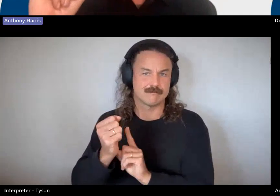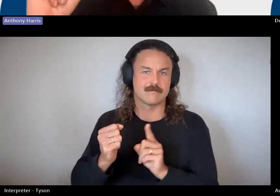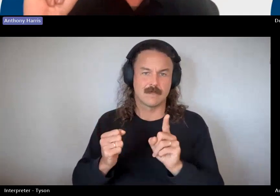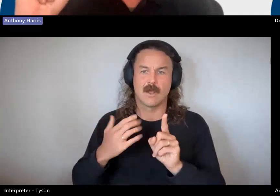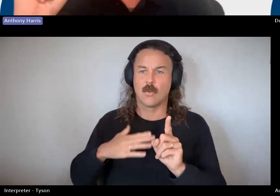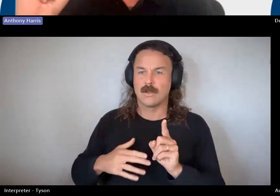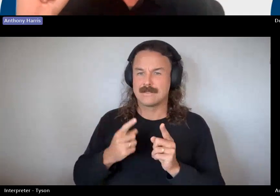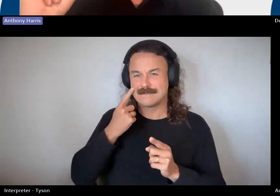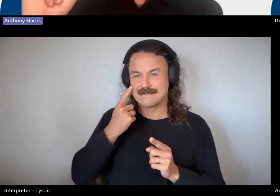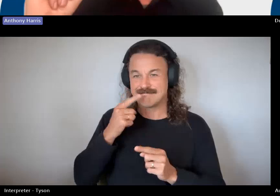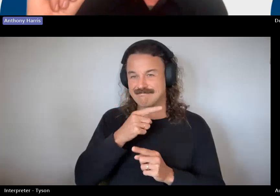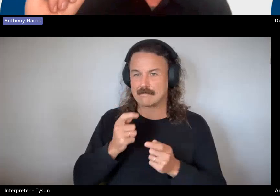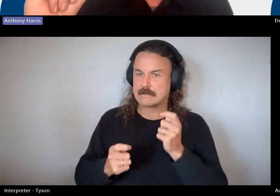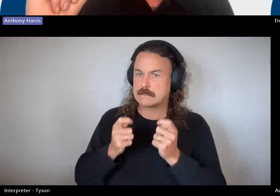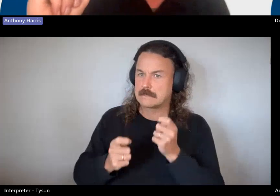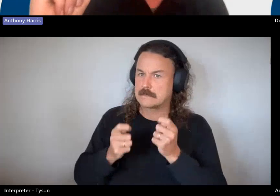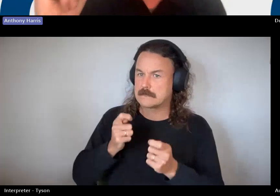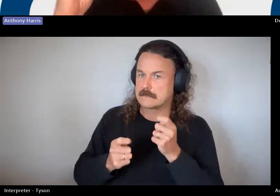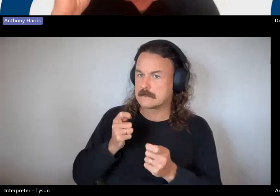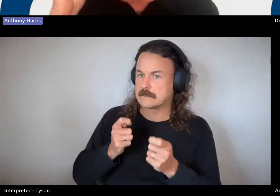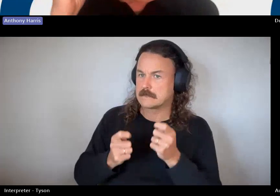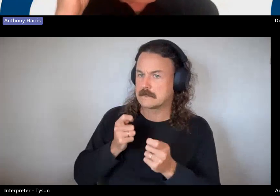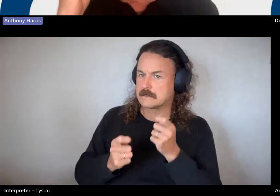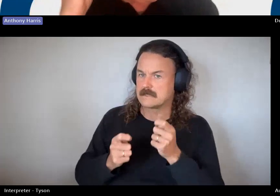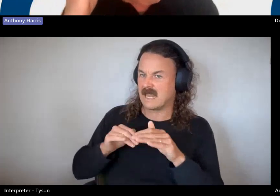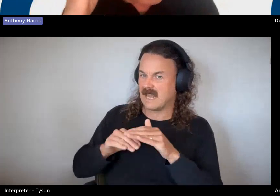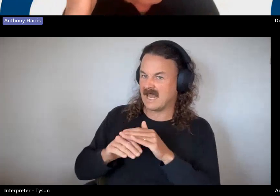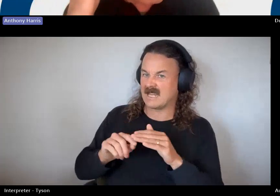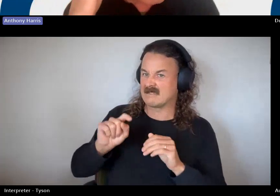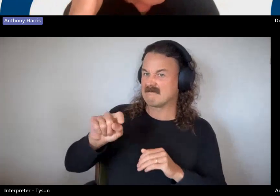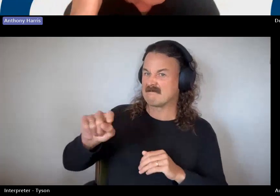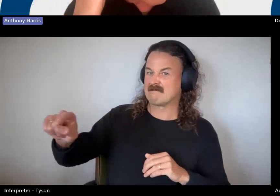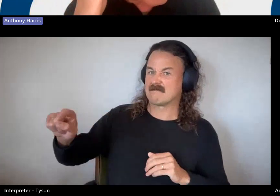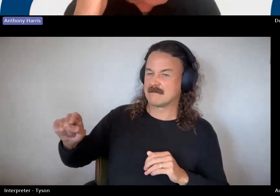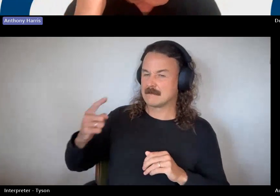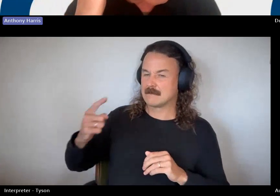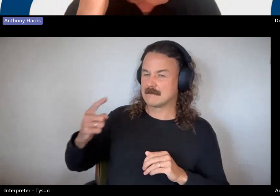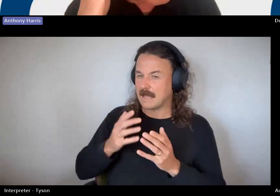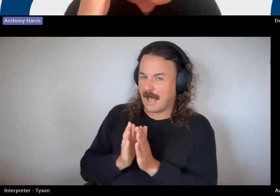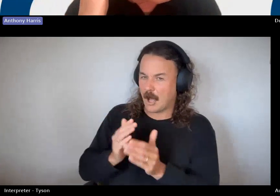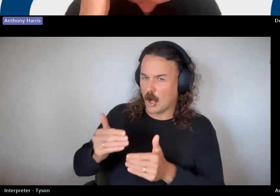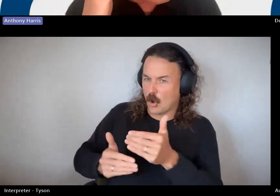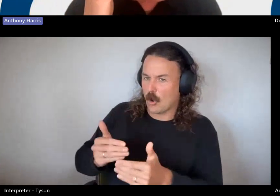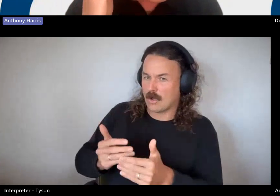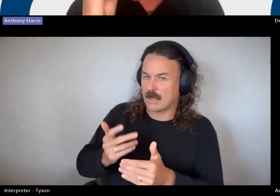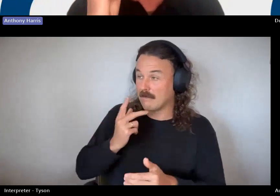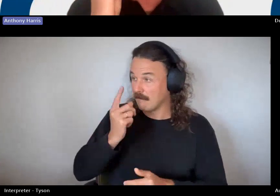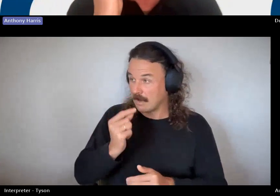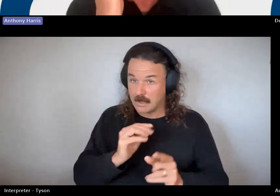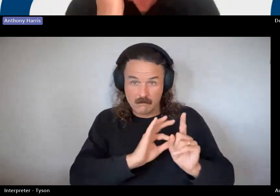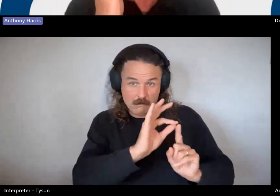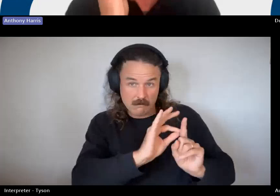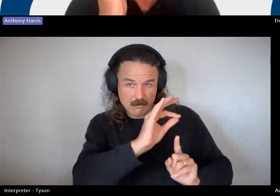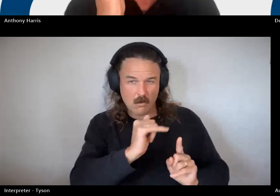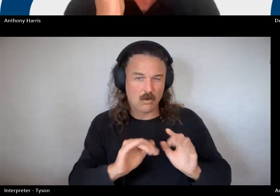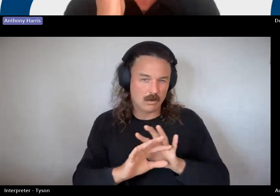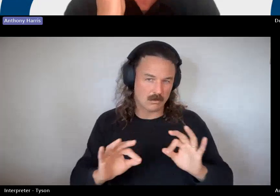those, just to see how it goes and whether it could be refined. Because this, as you said at the beginning, is version